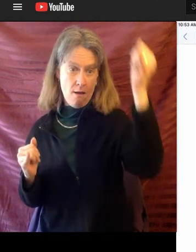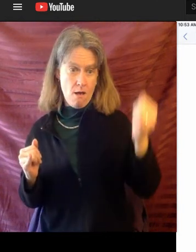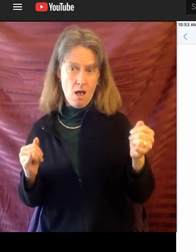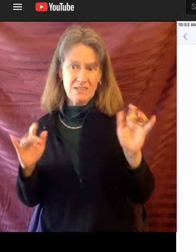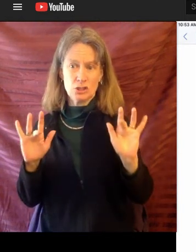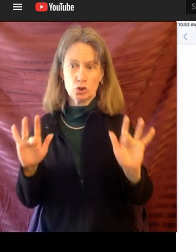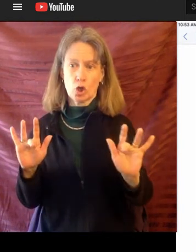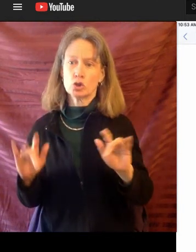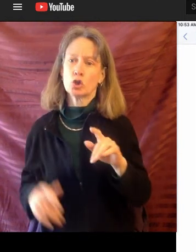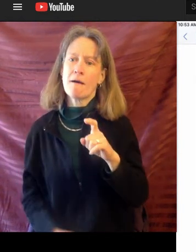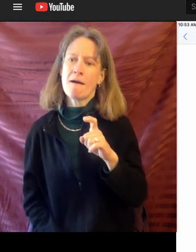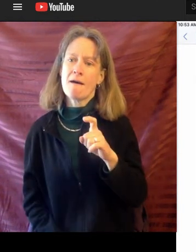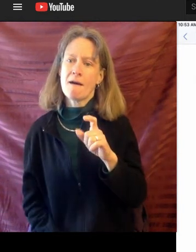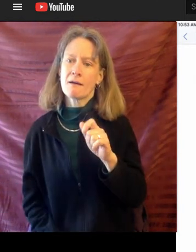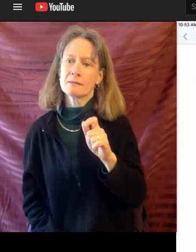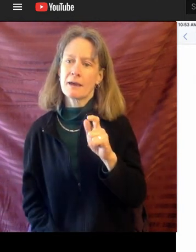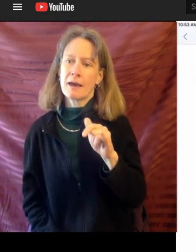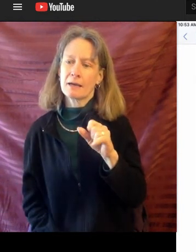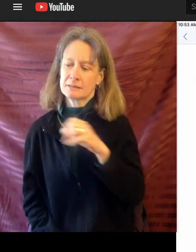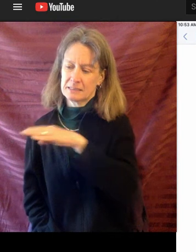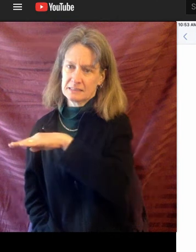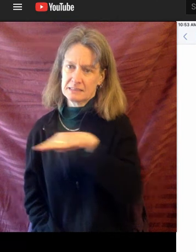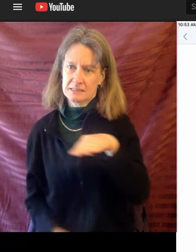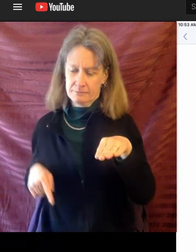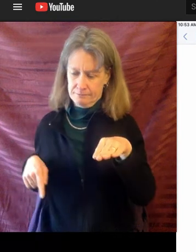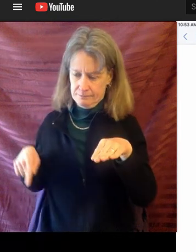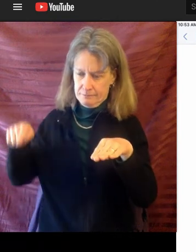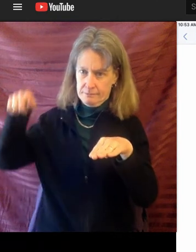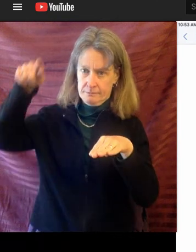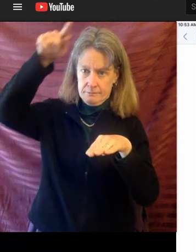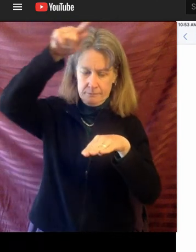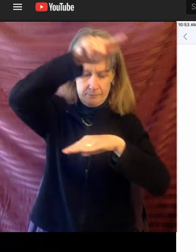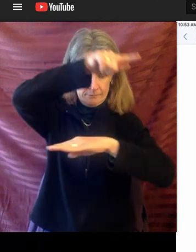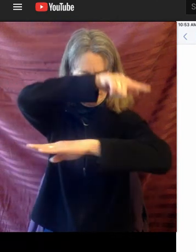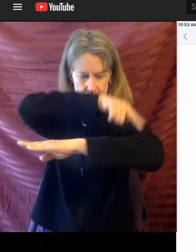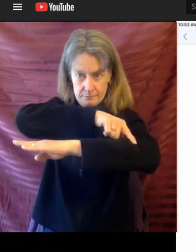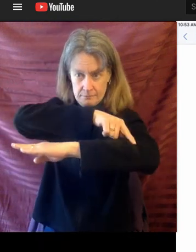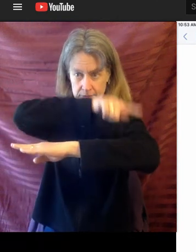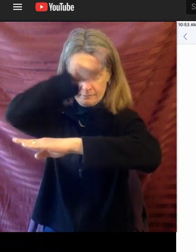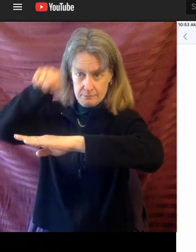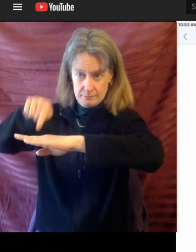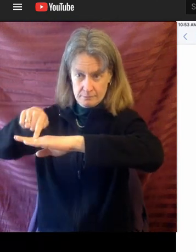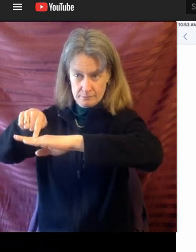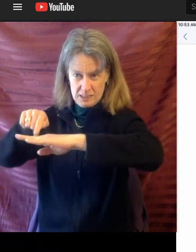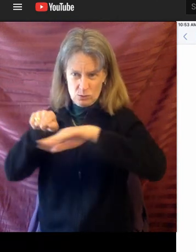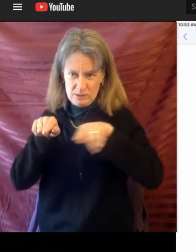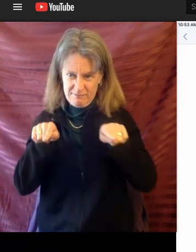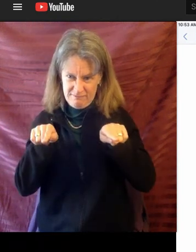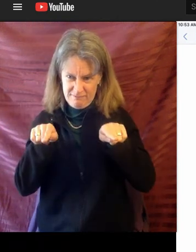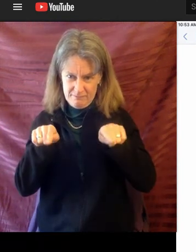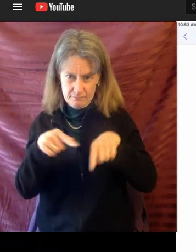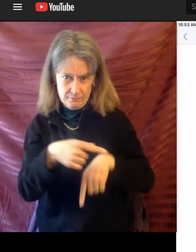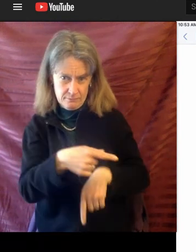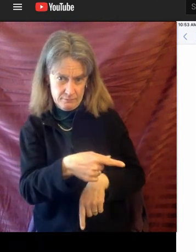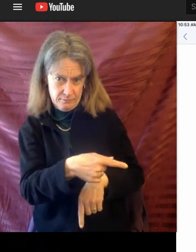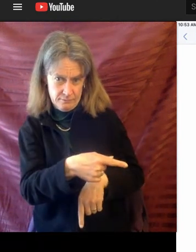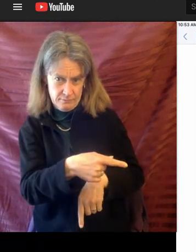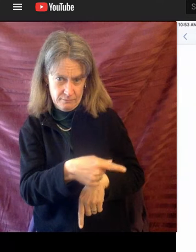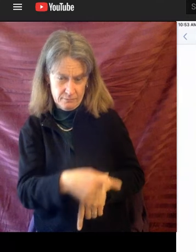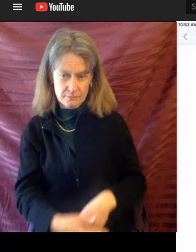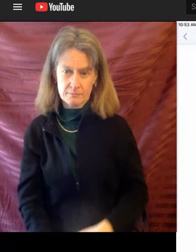They're about here, here. This point, and this